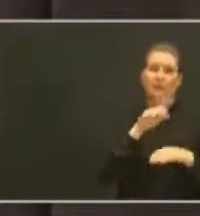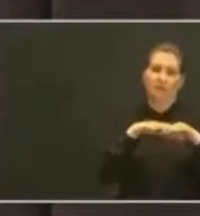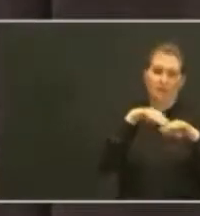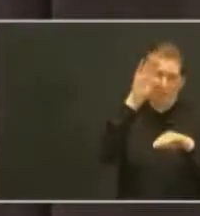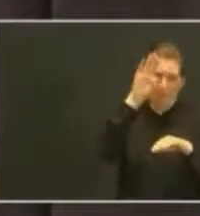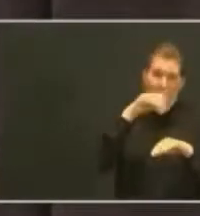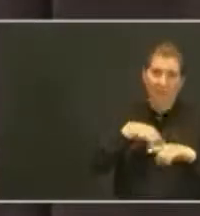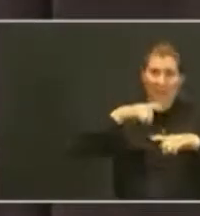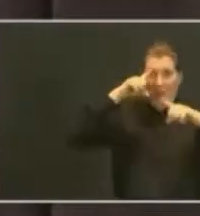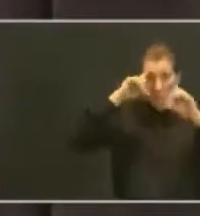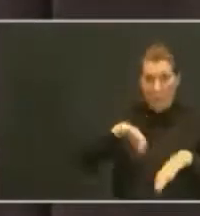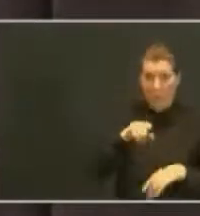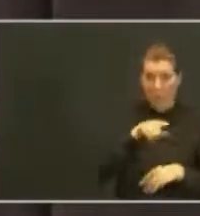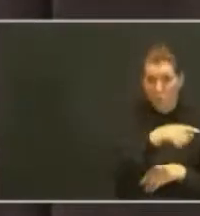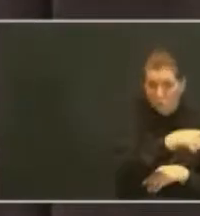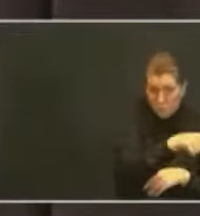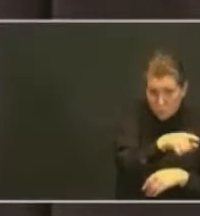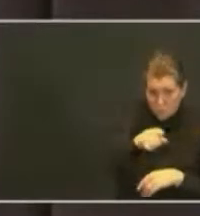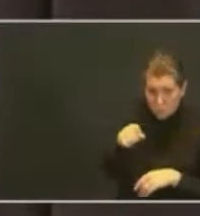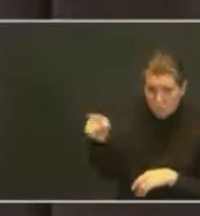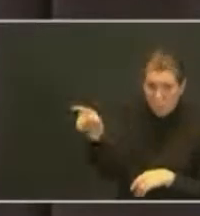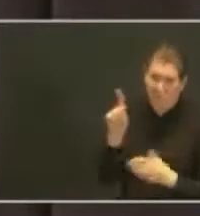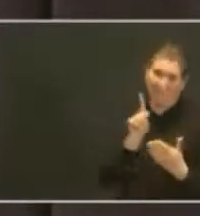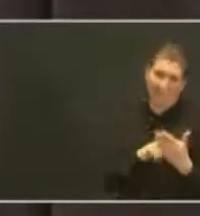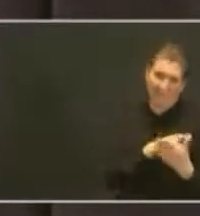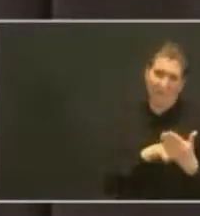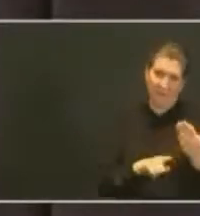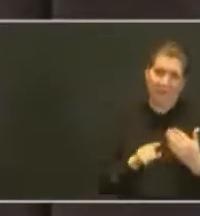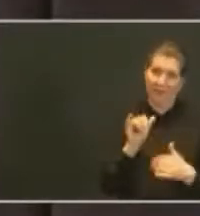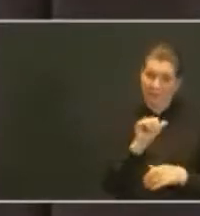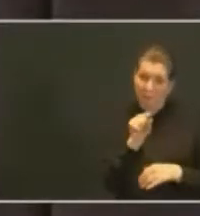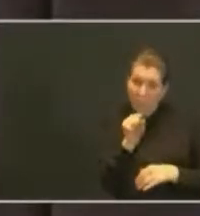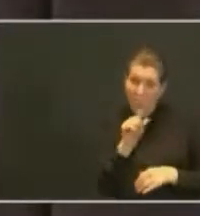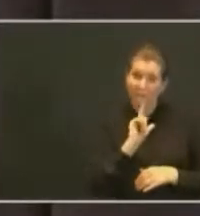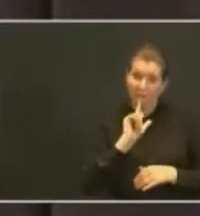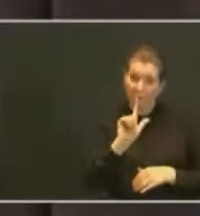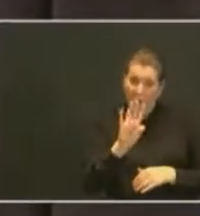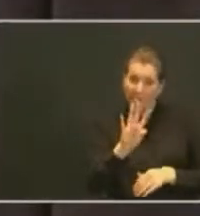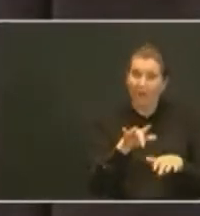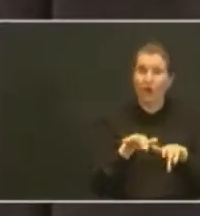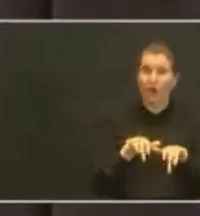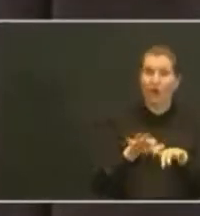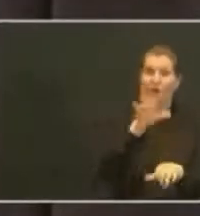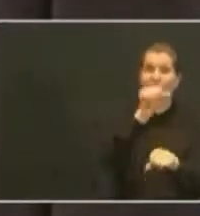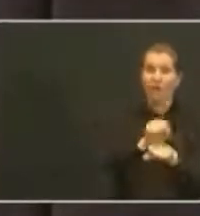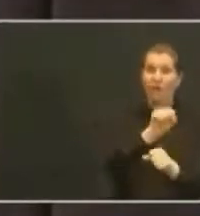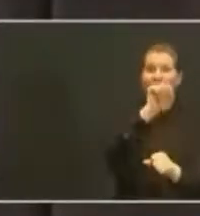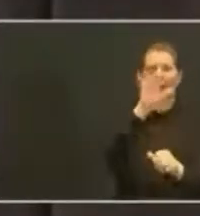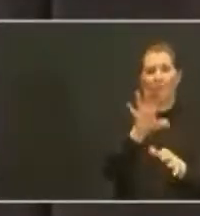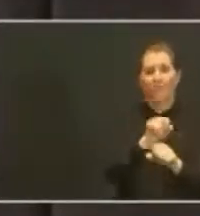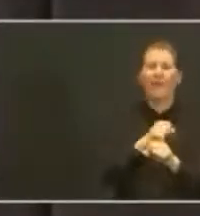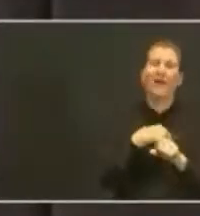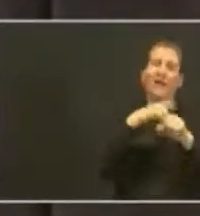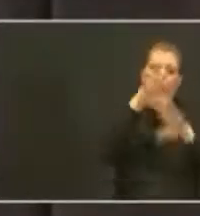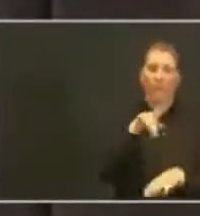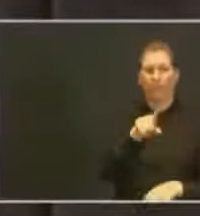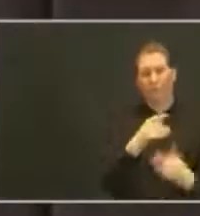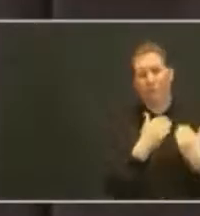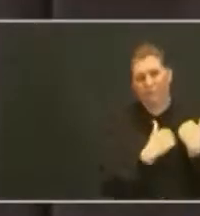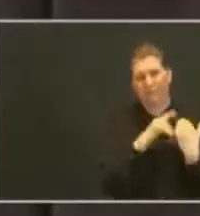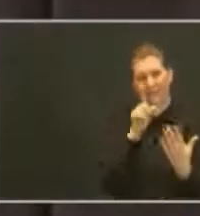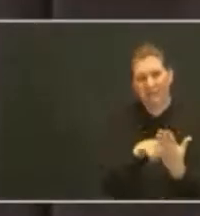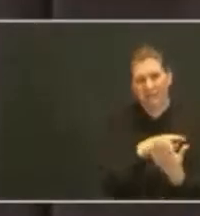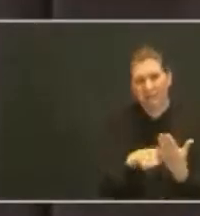it. We do have the ability to, on the other side of it, cancel the appointments or delete